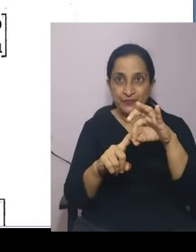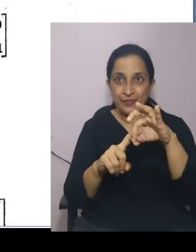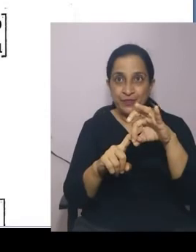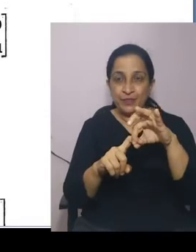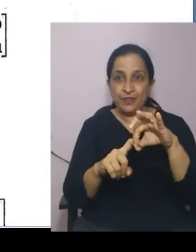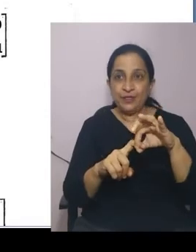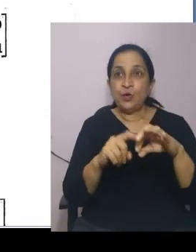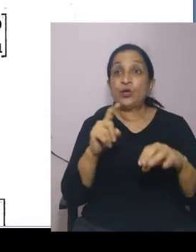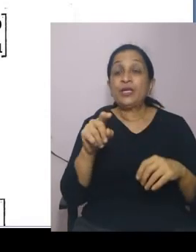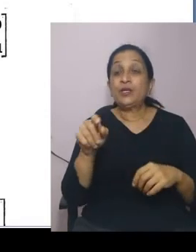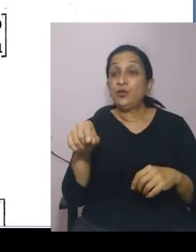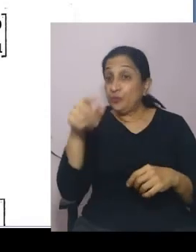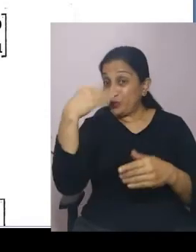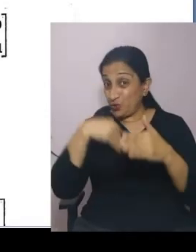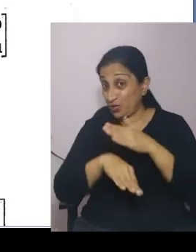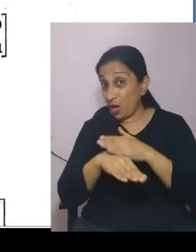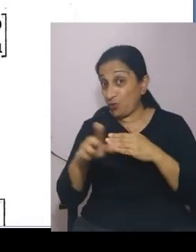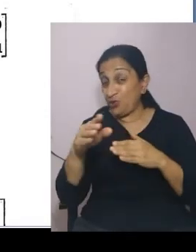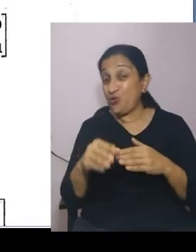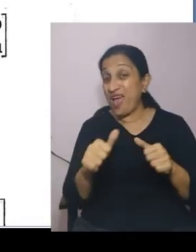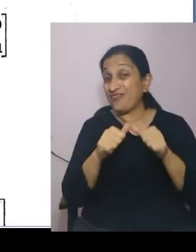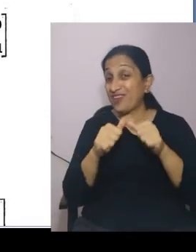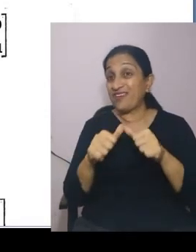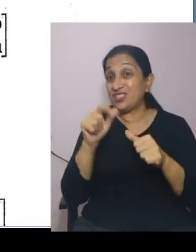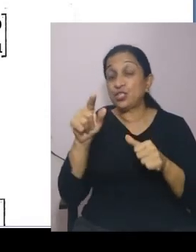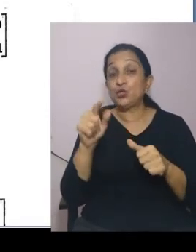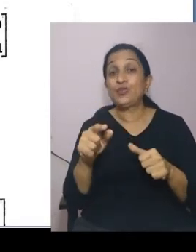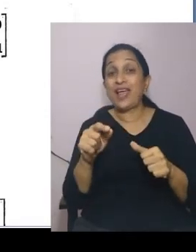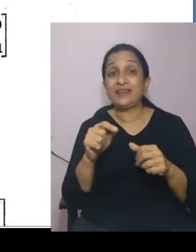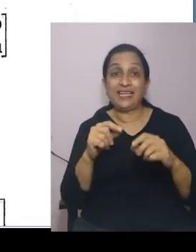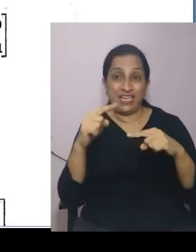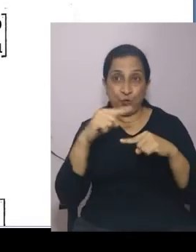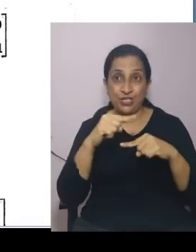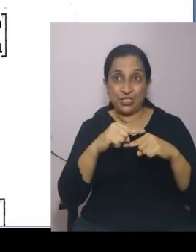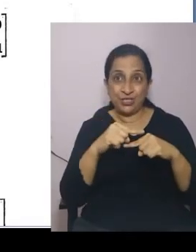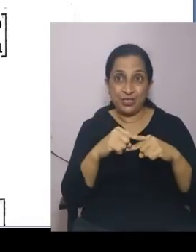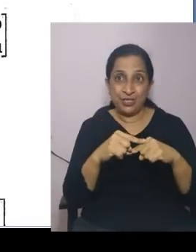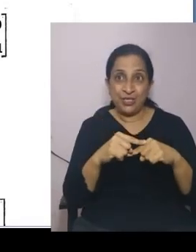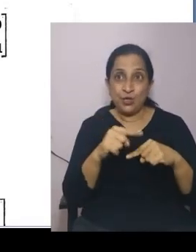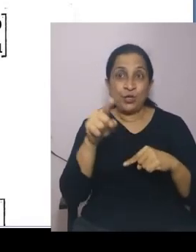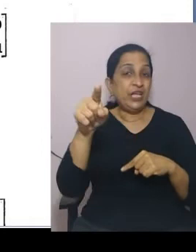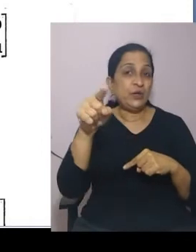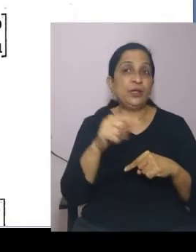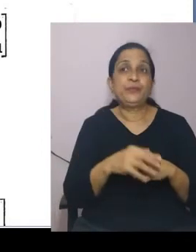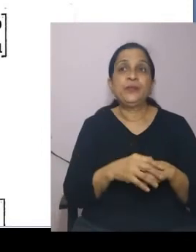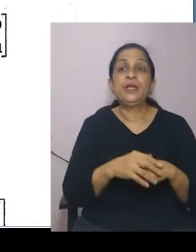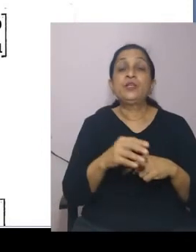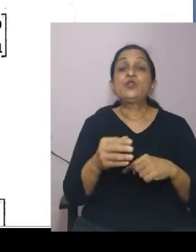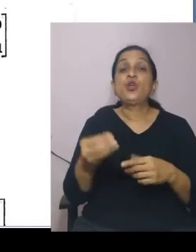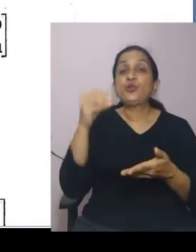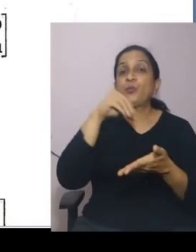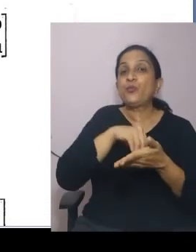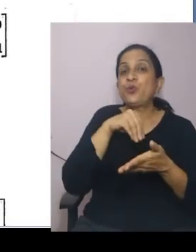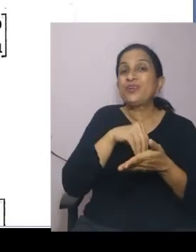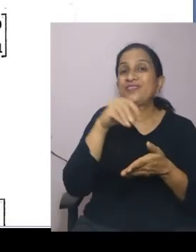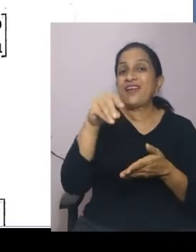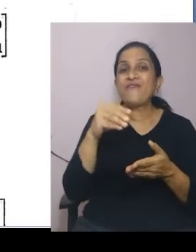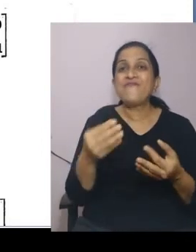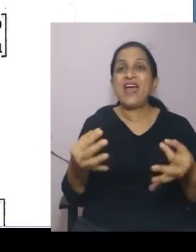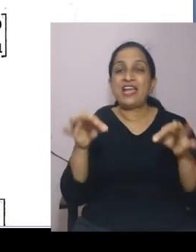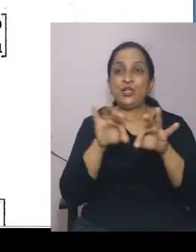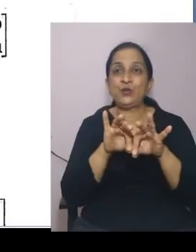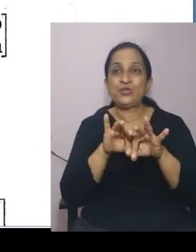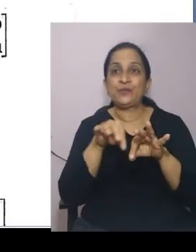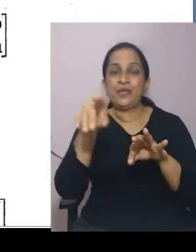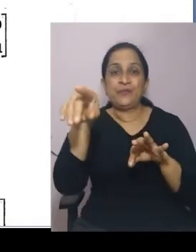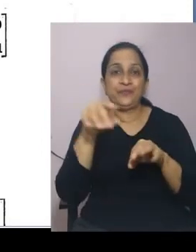the equation what we got down there, so A squared minus 7 lambda minus 2. Substitute lambda by